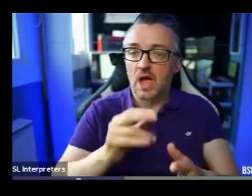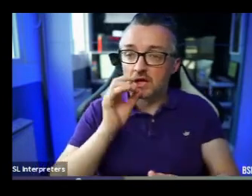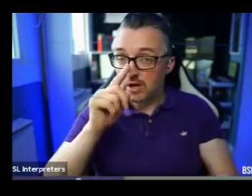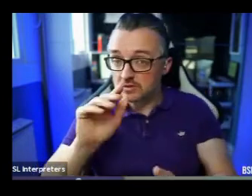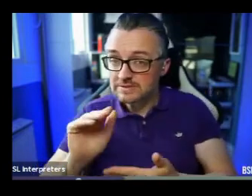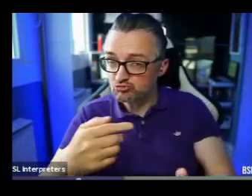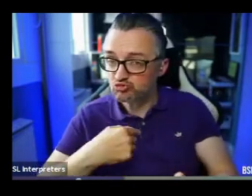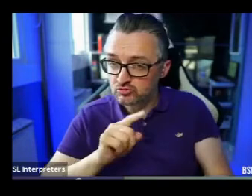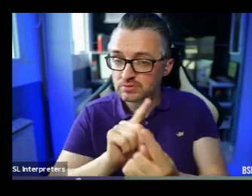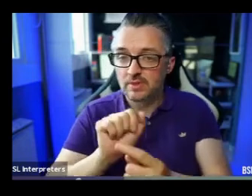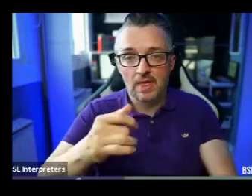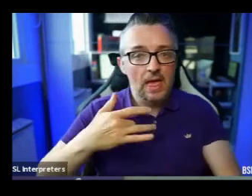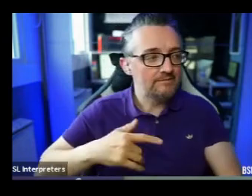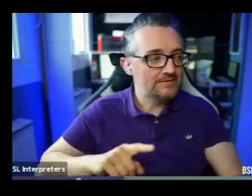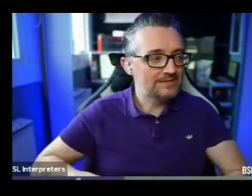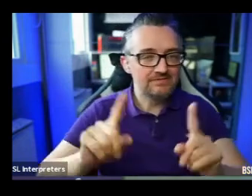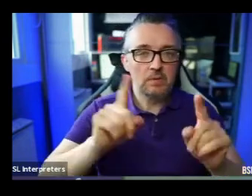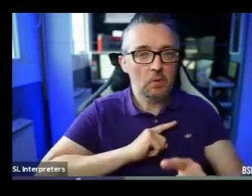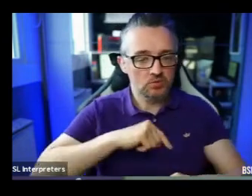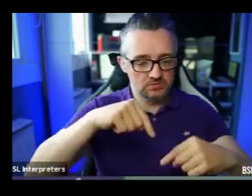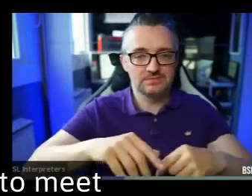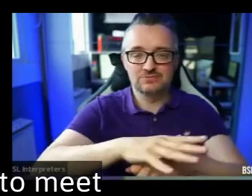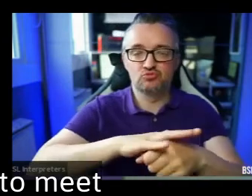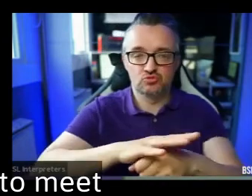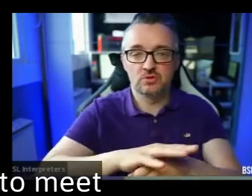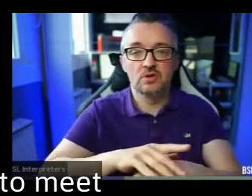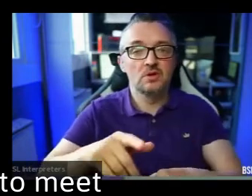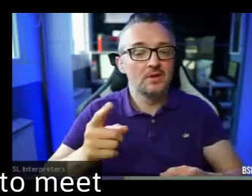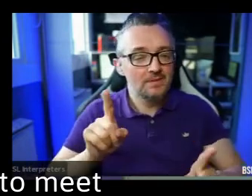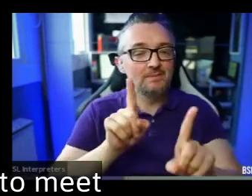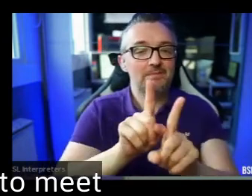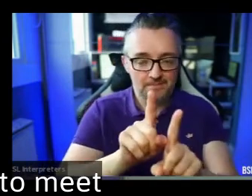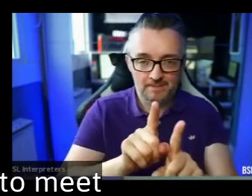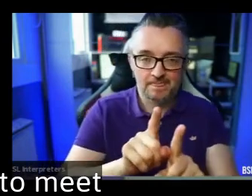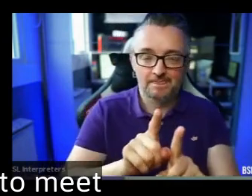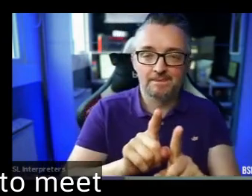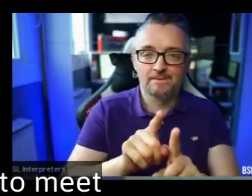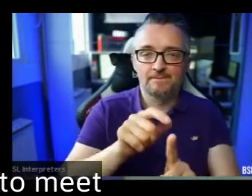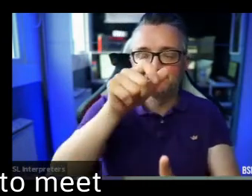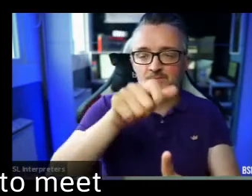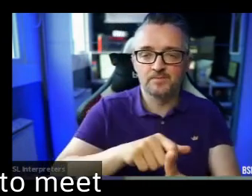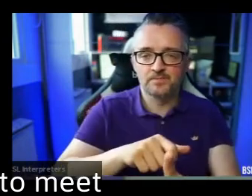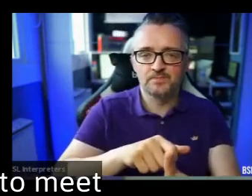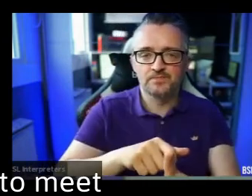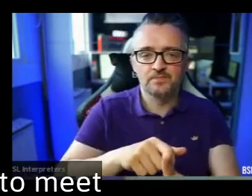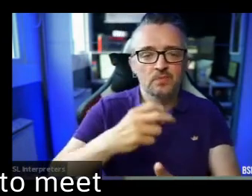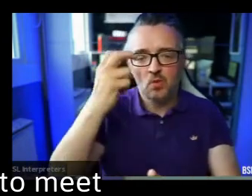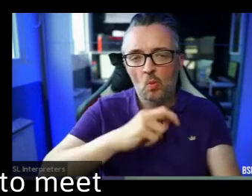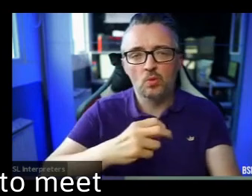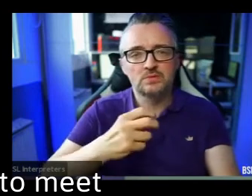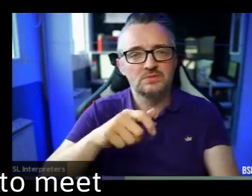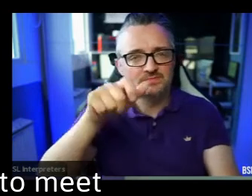you introduce me to somebody who their life is different because of this? And so they brought me to